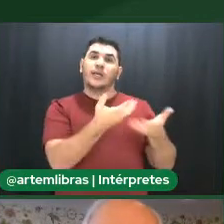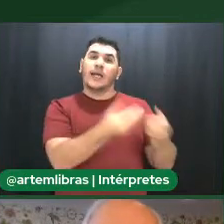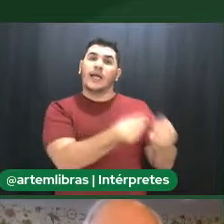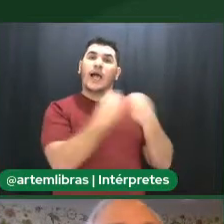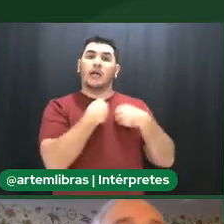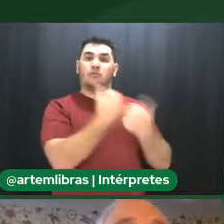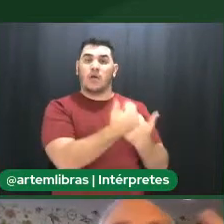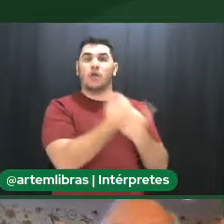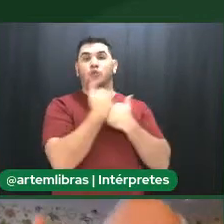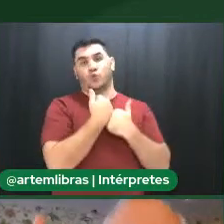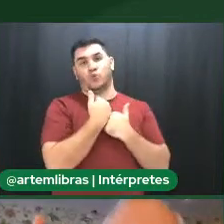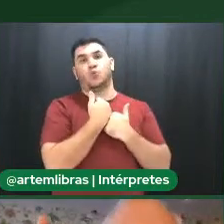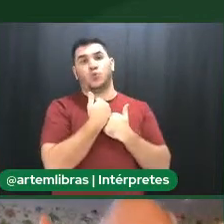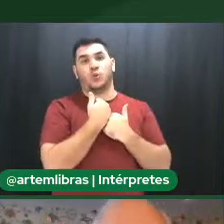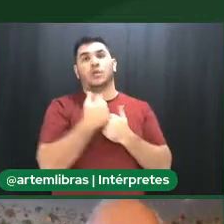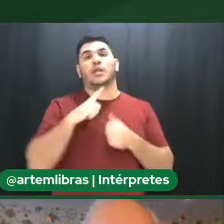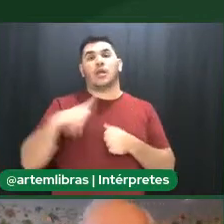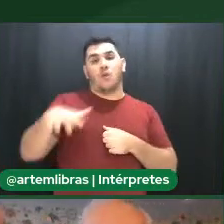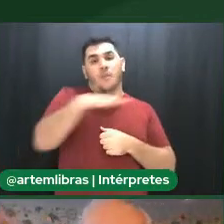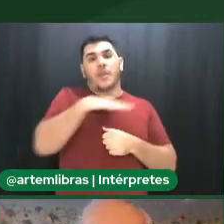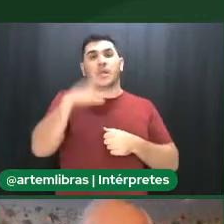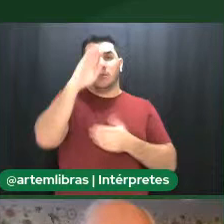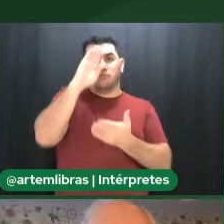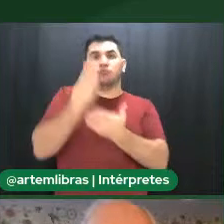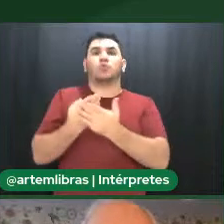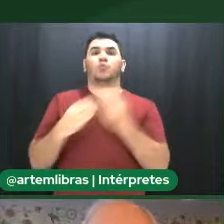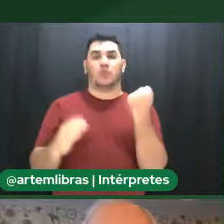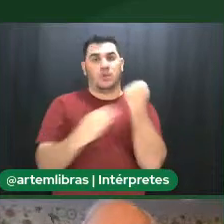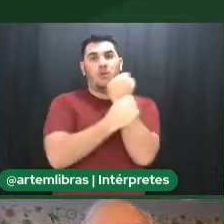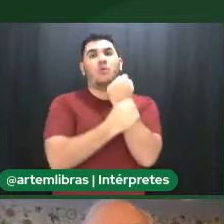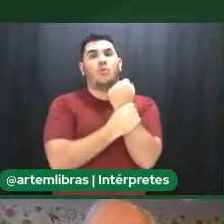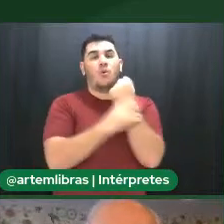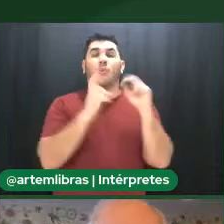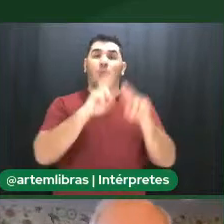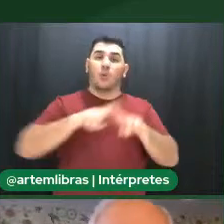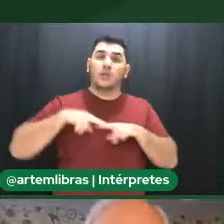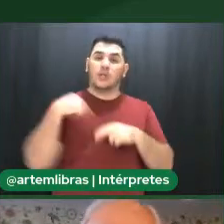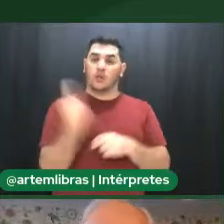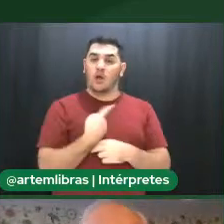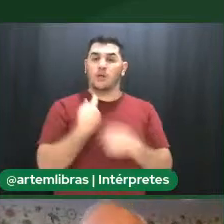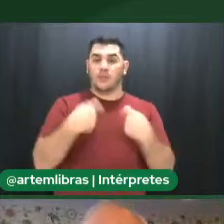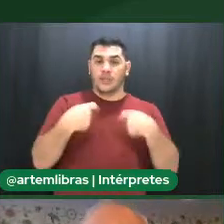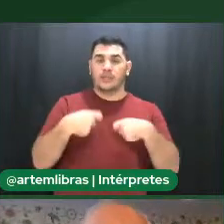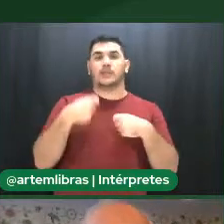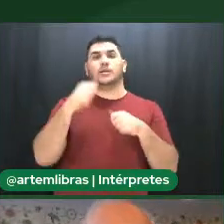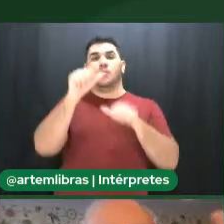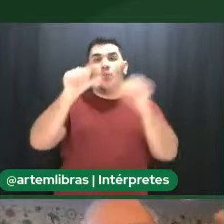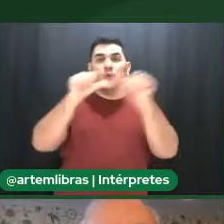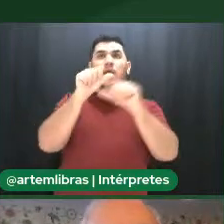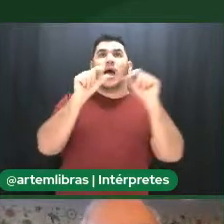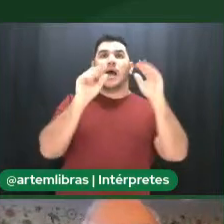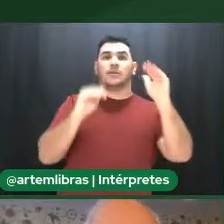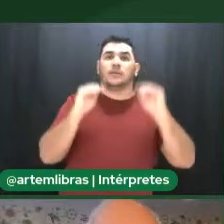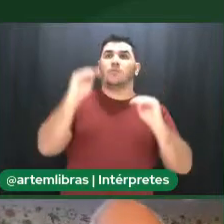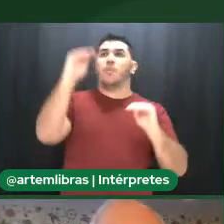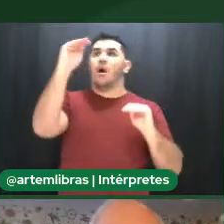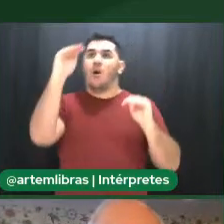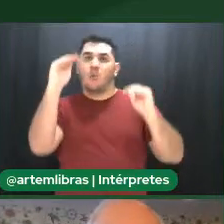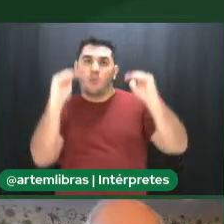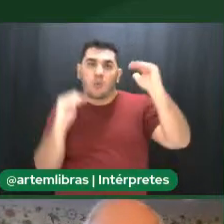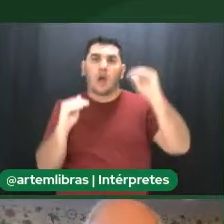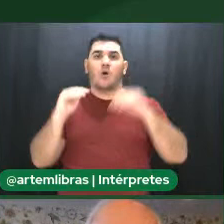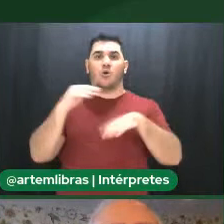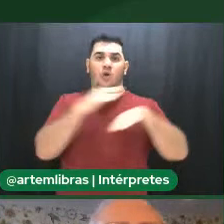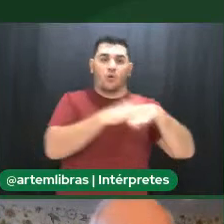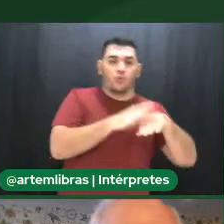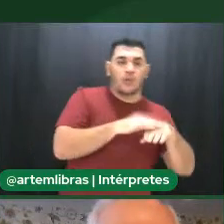trustworthy services. Sometimes we need high degree of autonomy for machines. Sometimes we need high degree